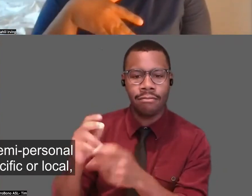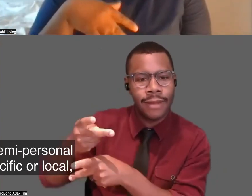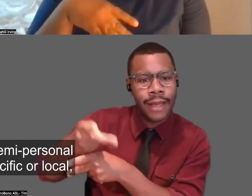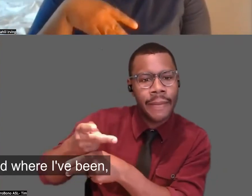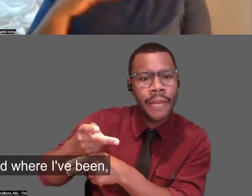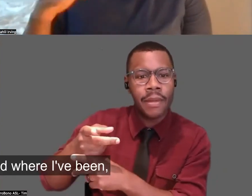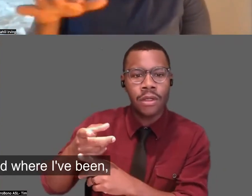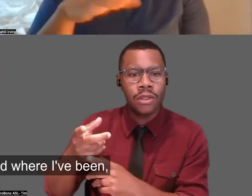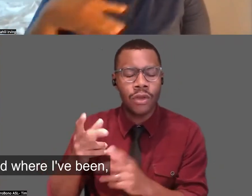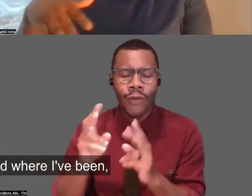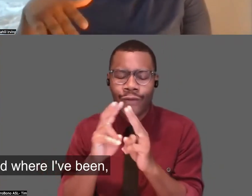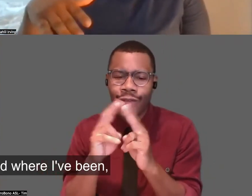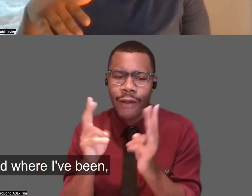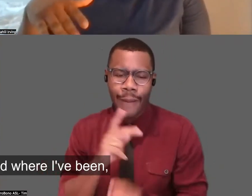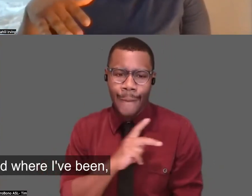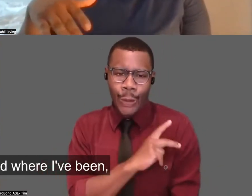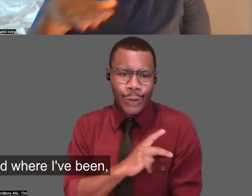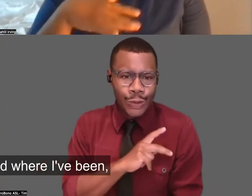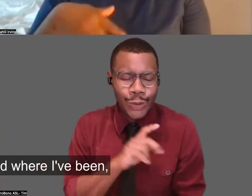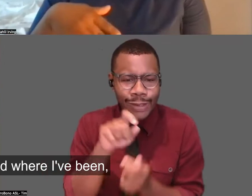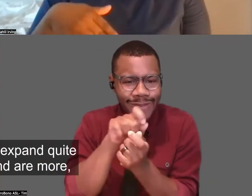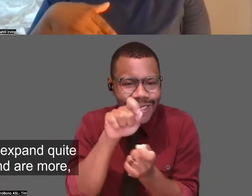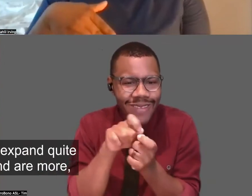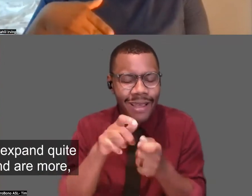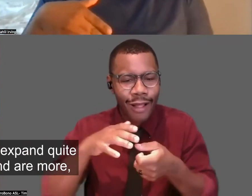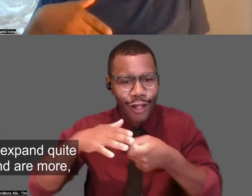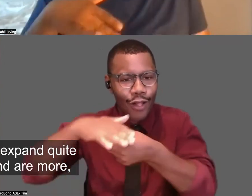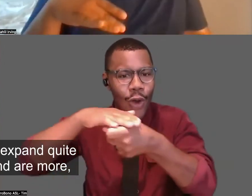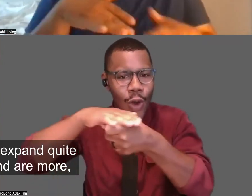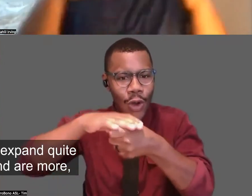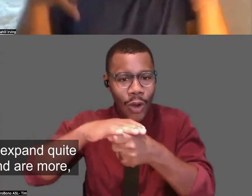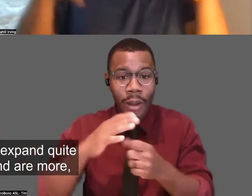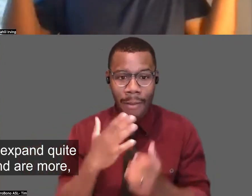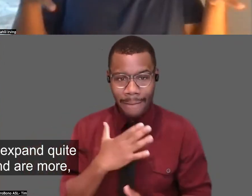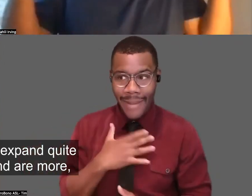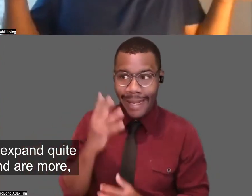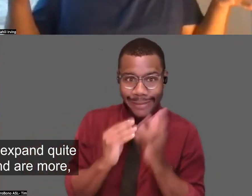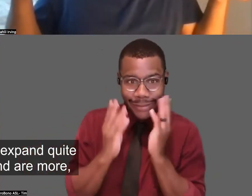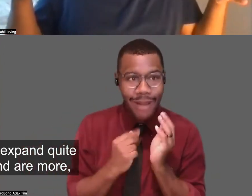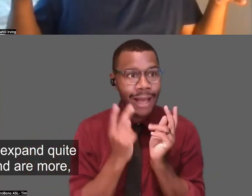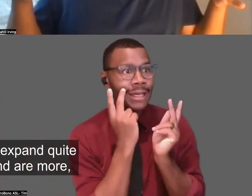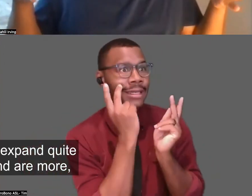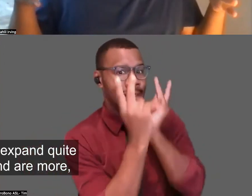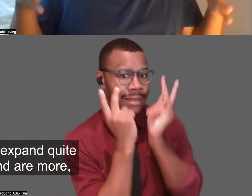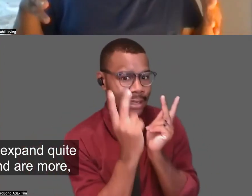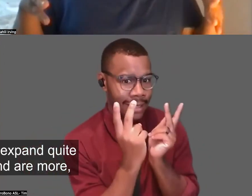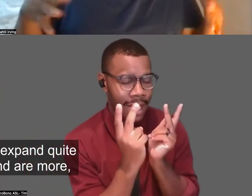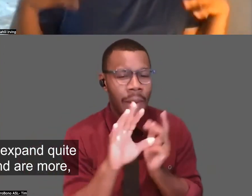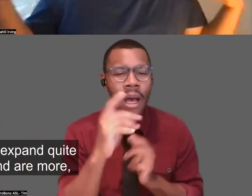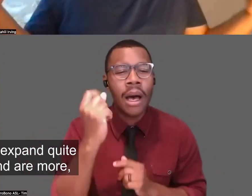or local, and what I've seen and where I've been, but then they expand quite a bit more